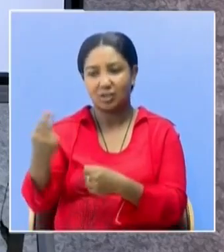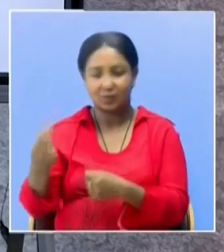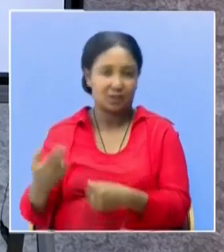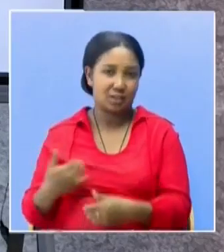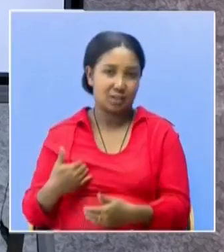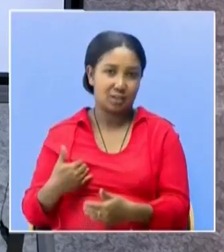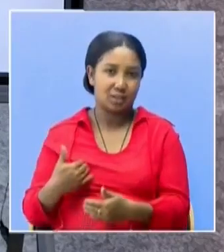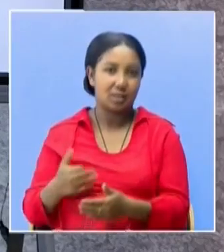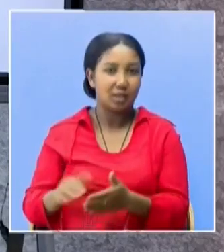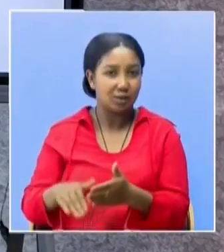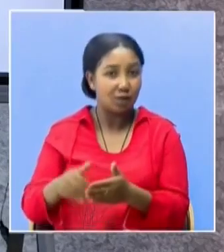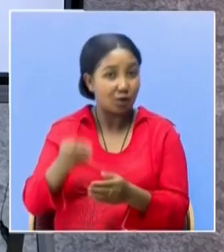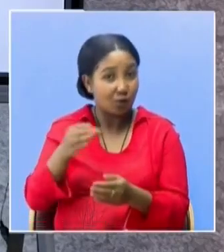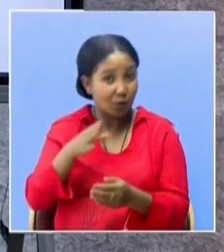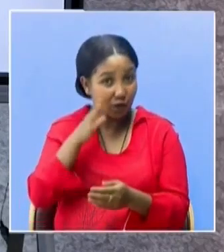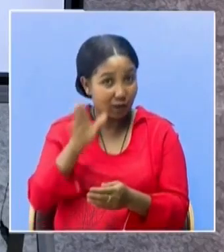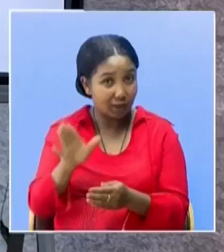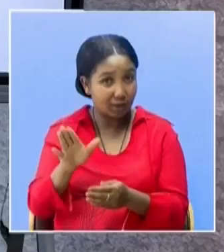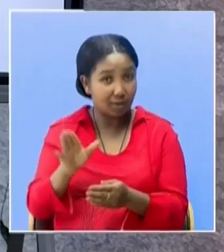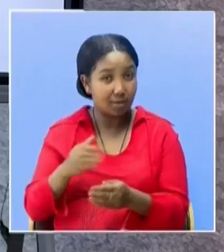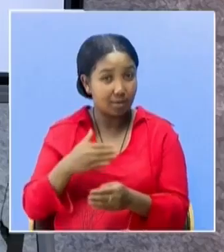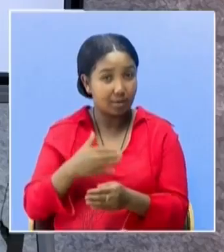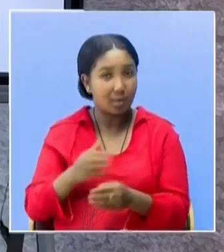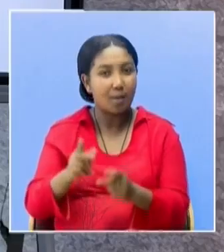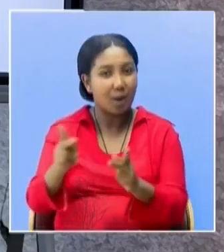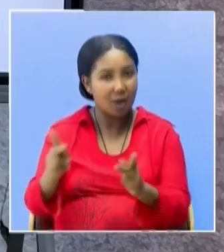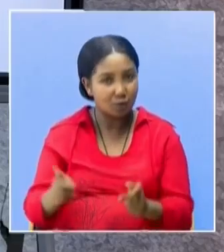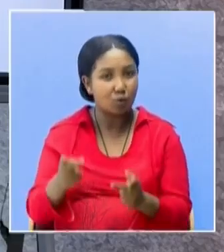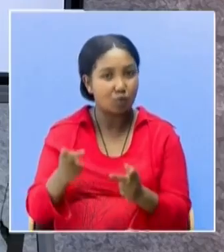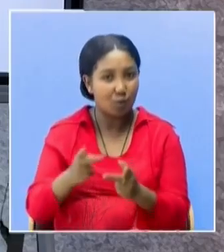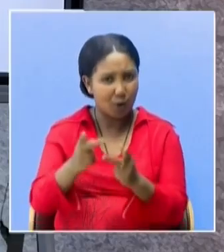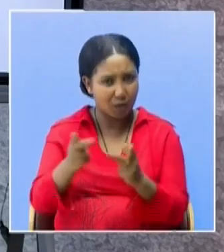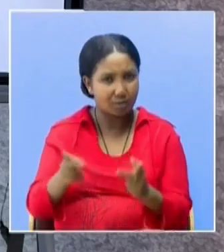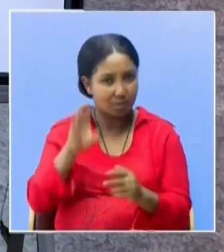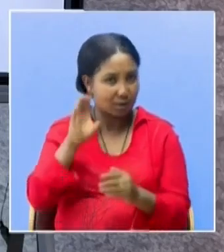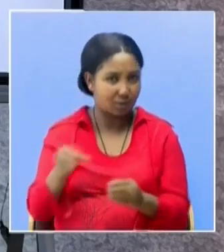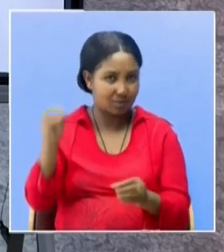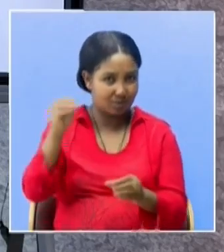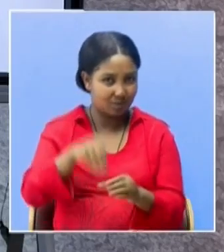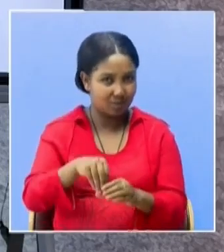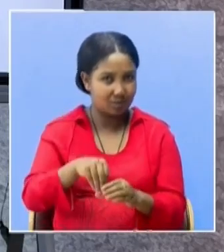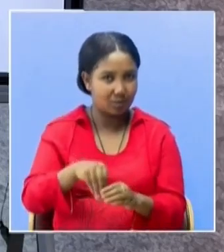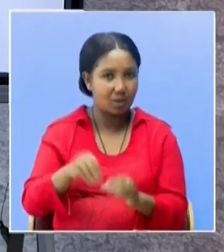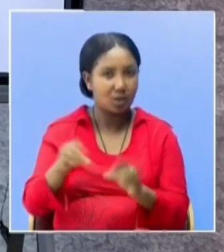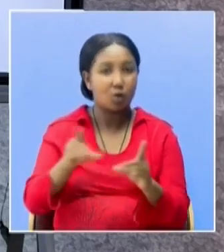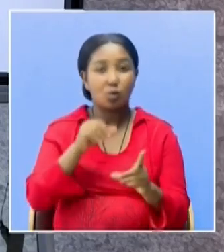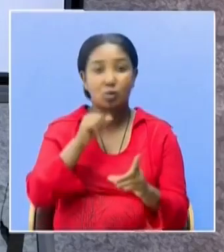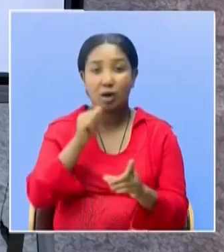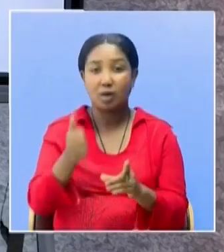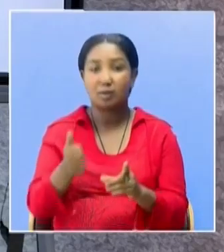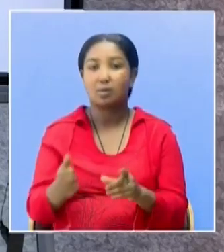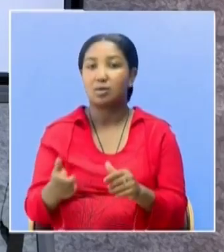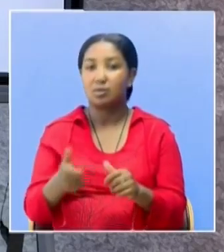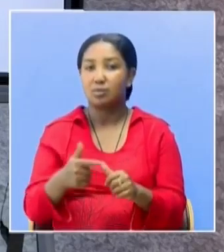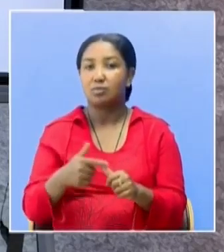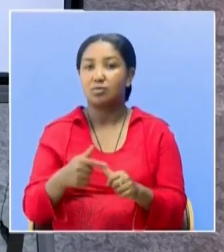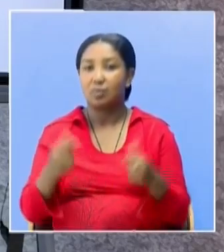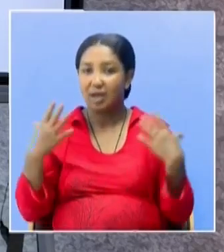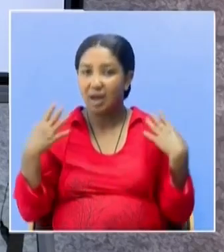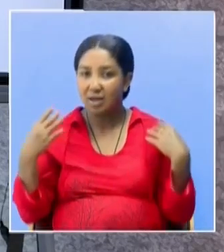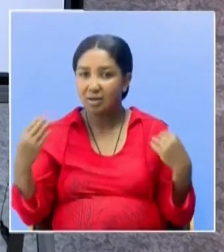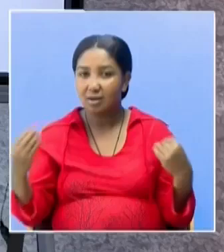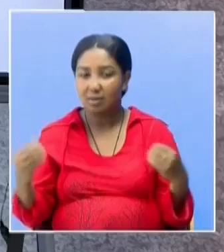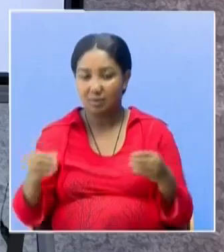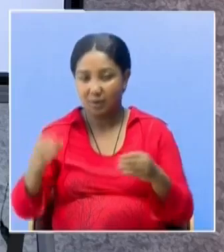And then don't forget the places must. Yeah. Don't write first the greeting part and